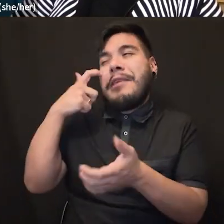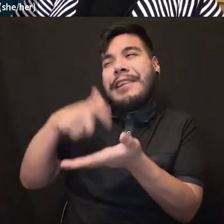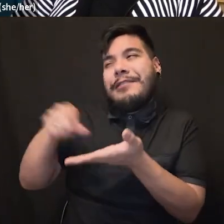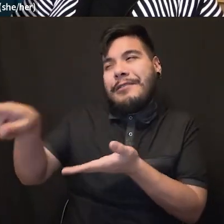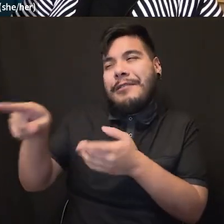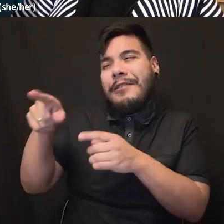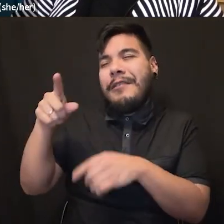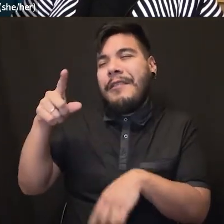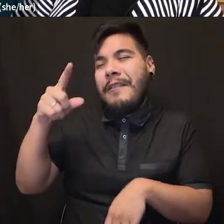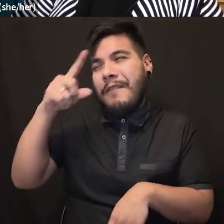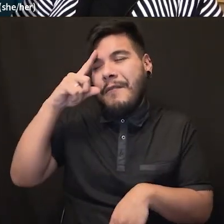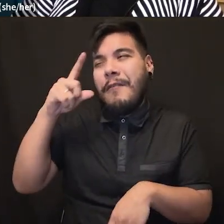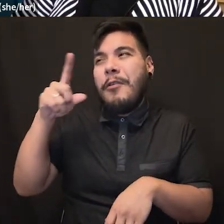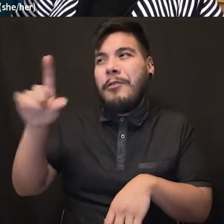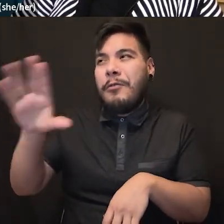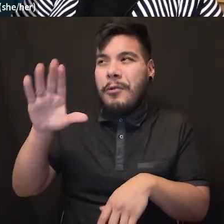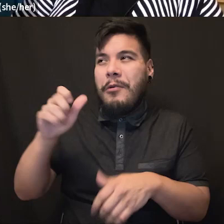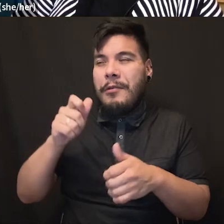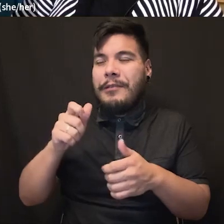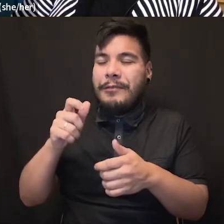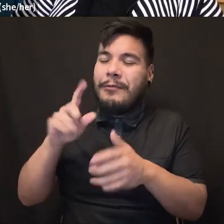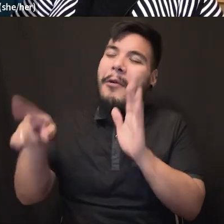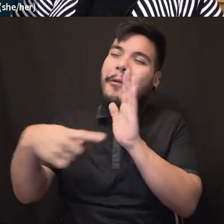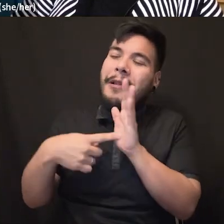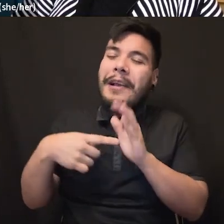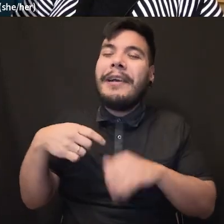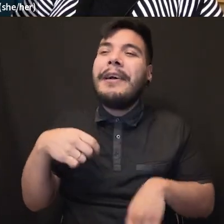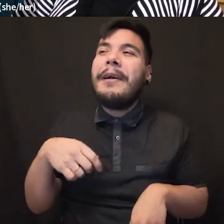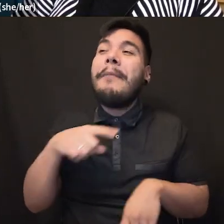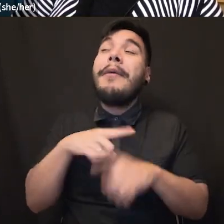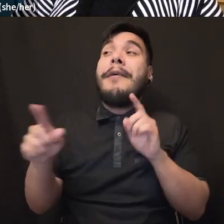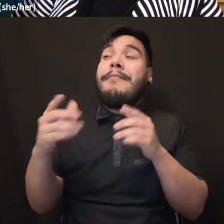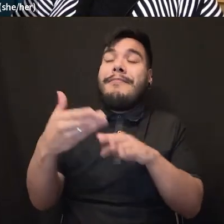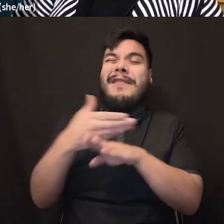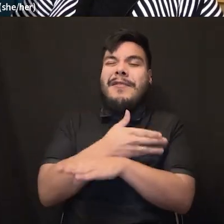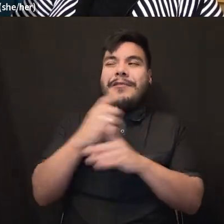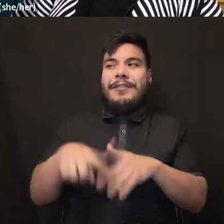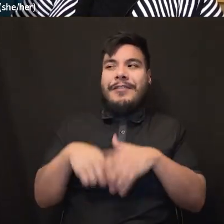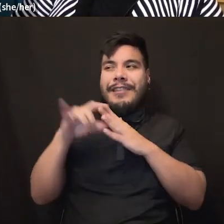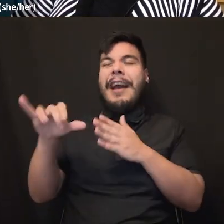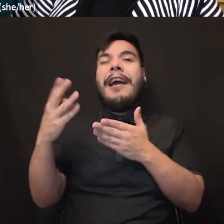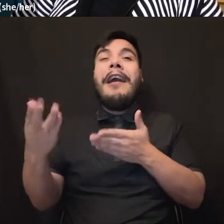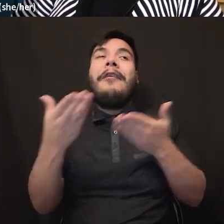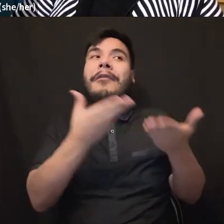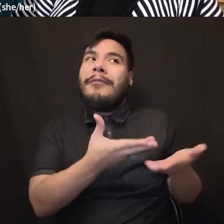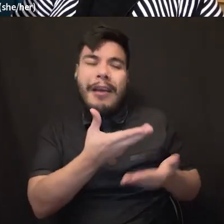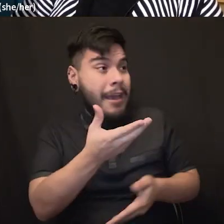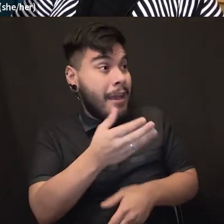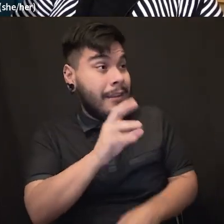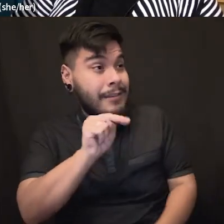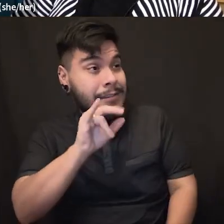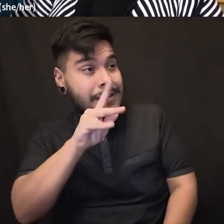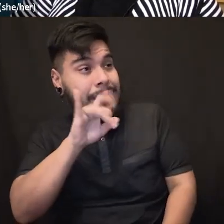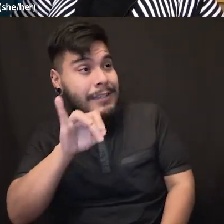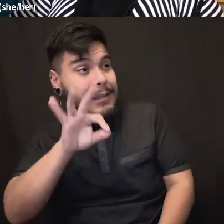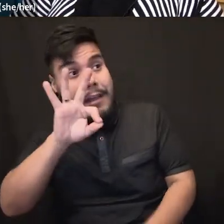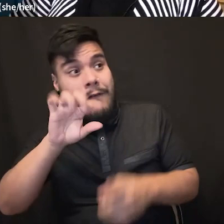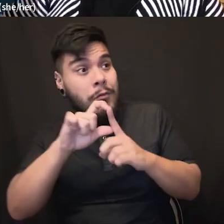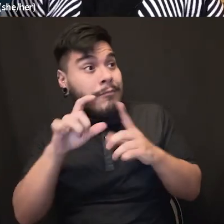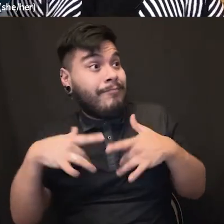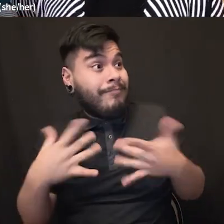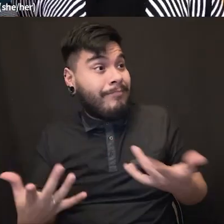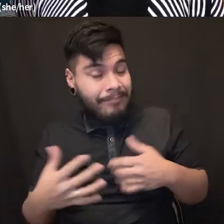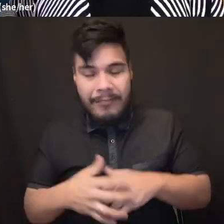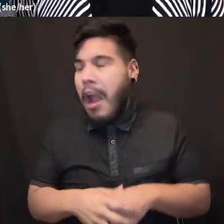on Super. That's right. Yeah. But let's before we go back to that, let's hear a little bit from Nikki about the F word. How do you feel about the F word, Nikki?